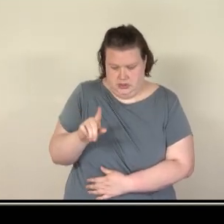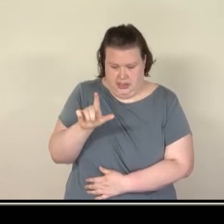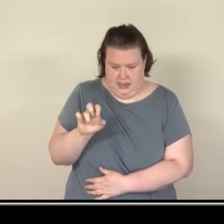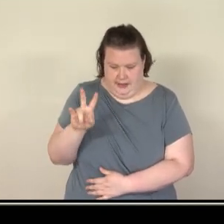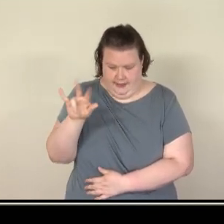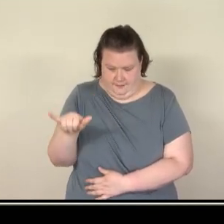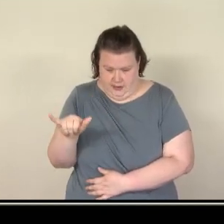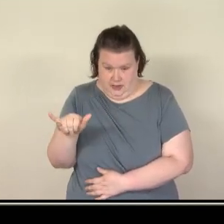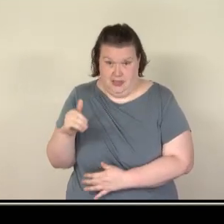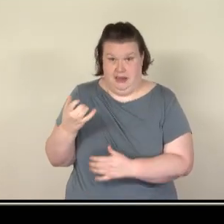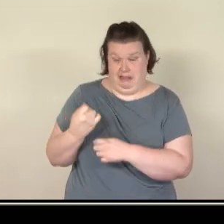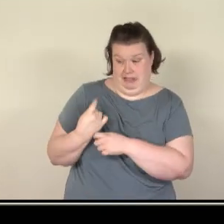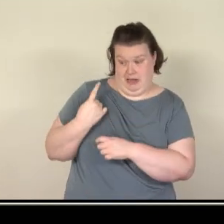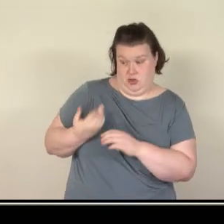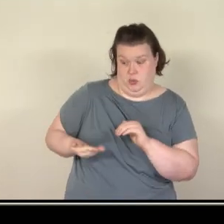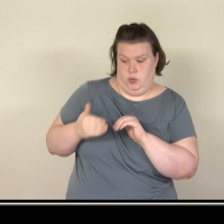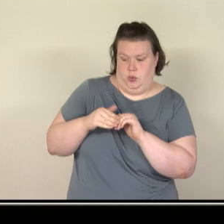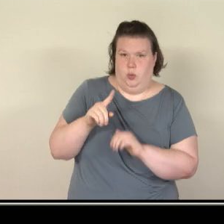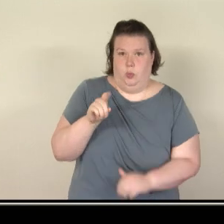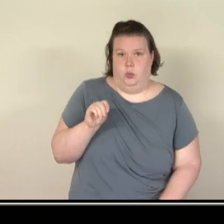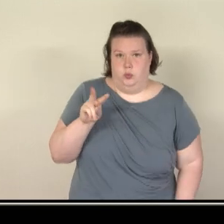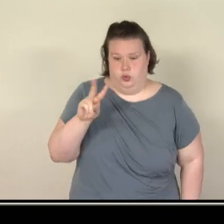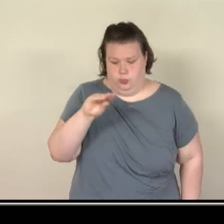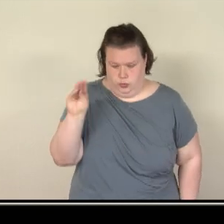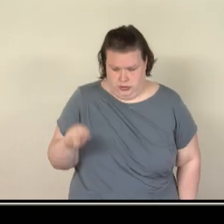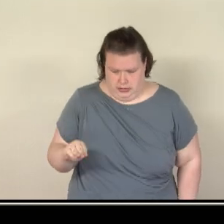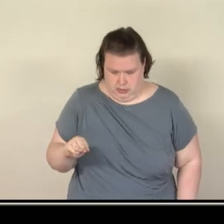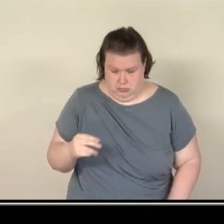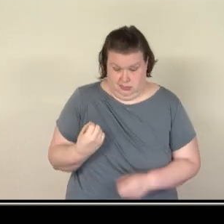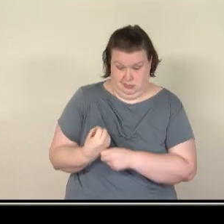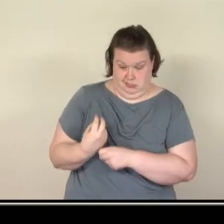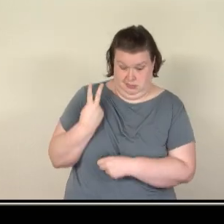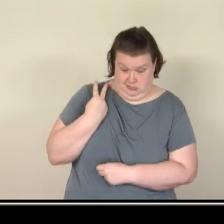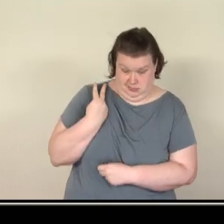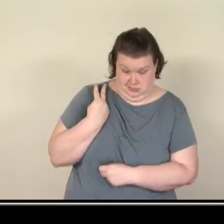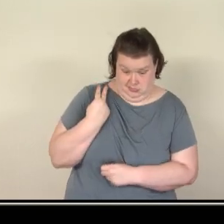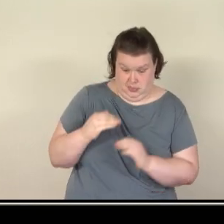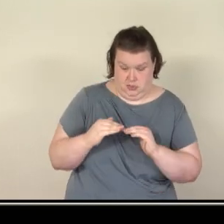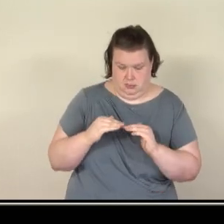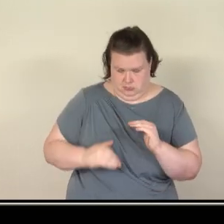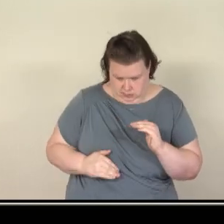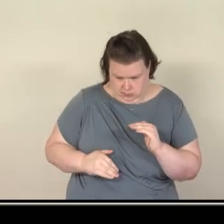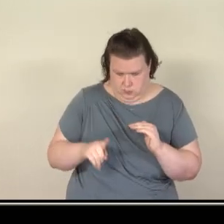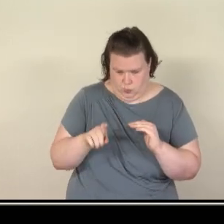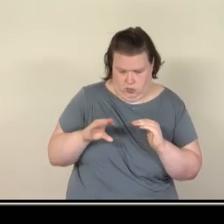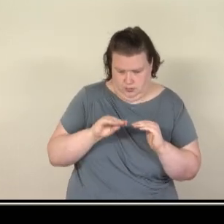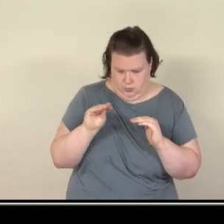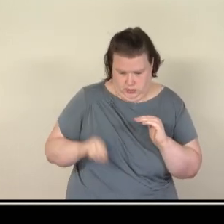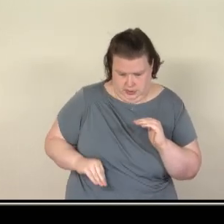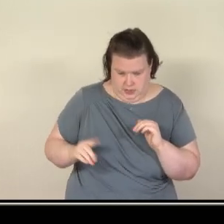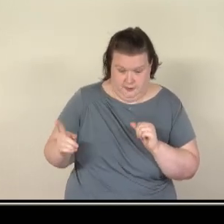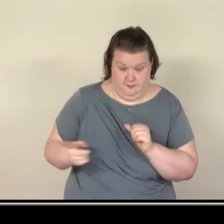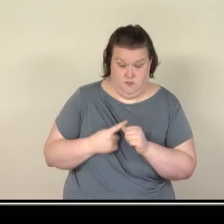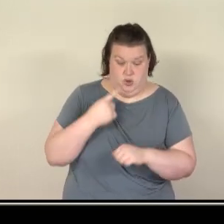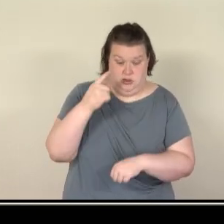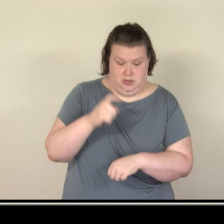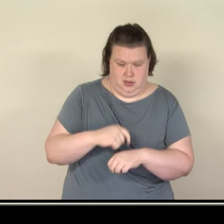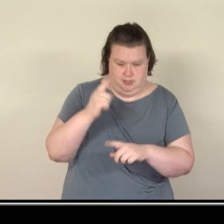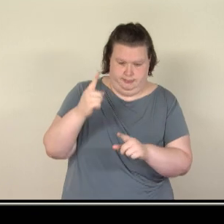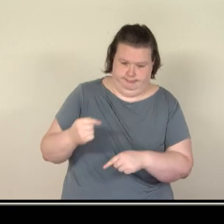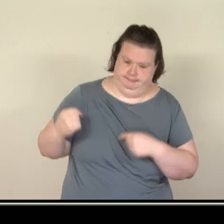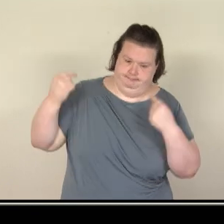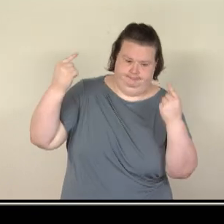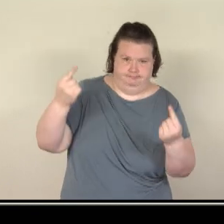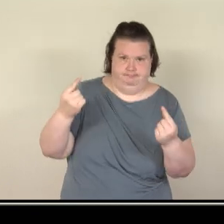was back up to 102%. The year before that, it had dropped down below 100%. That was the first time in a very long time we've been that